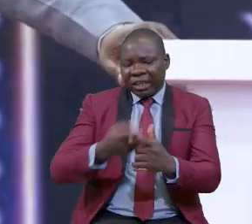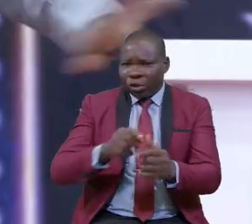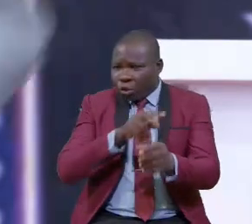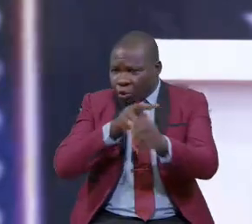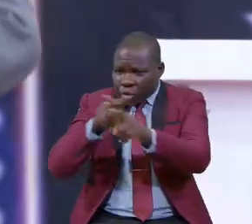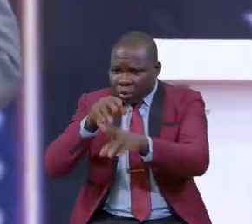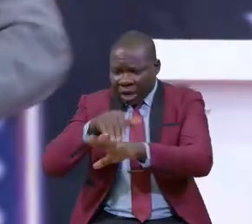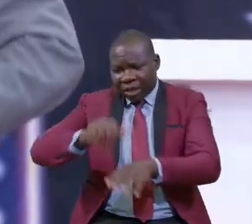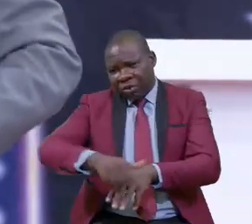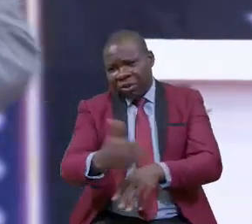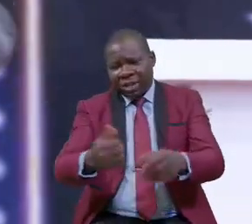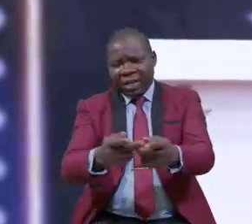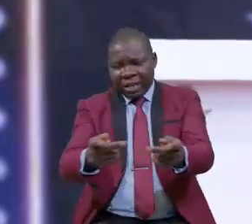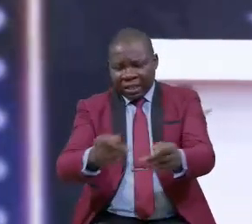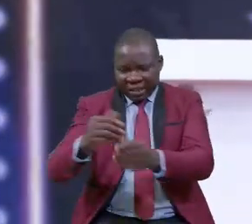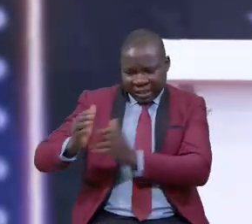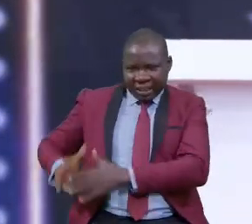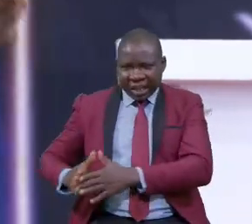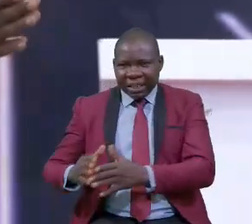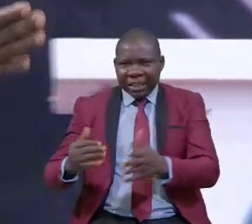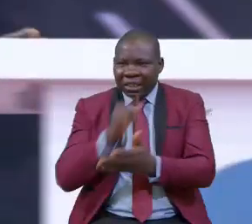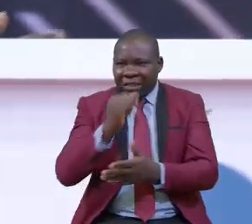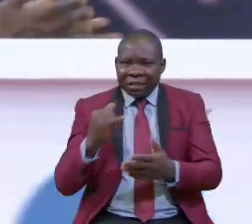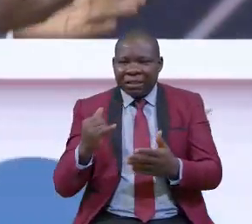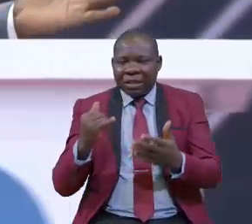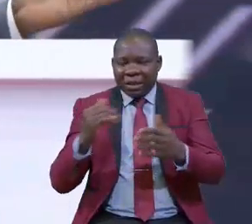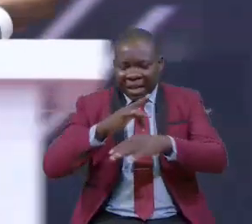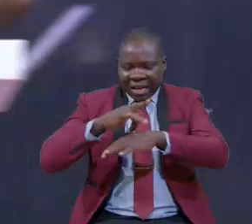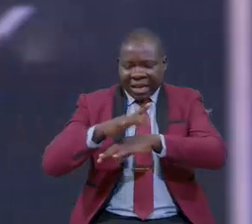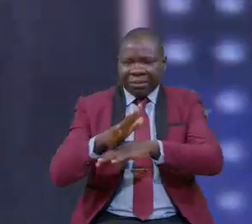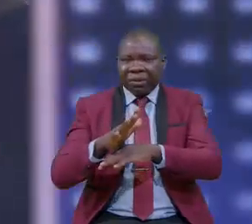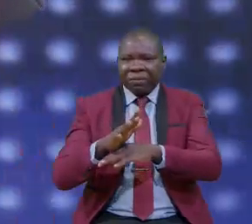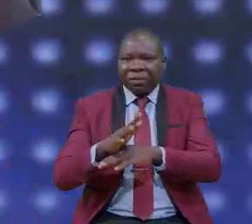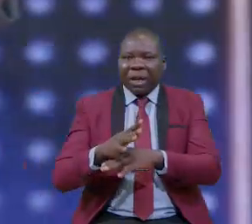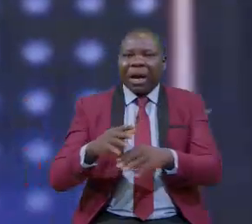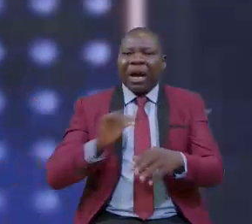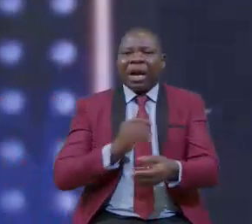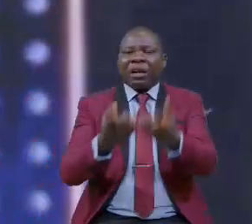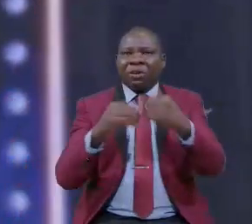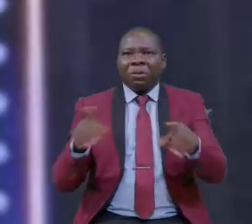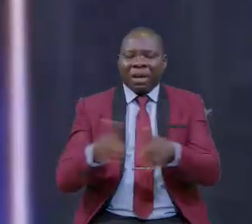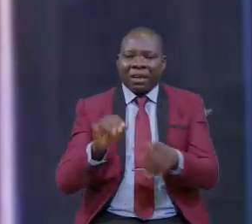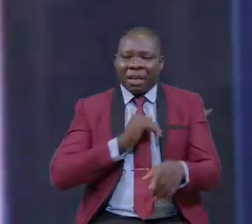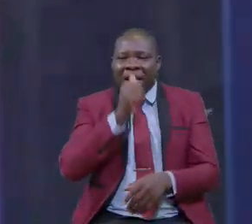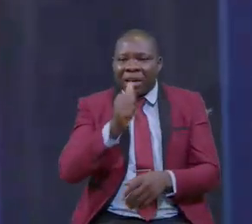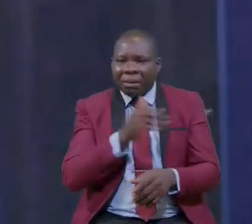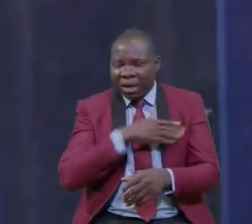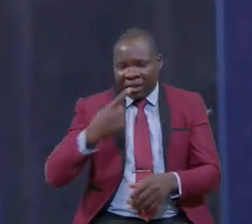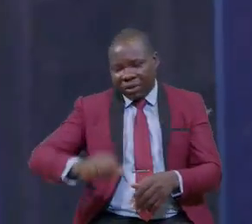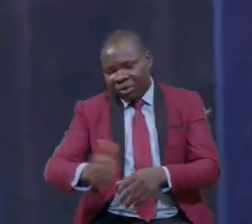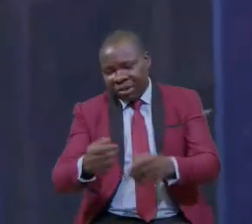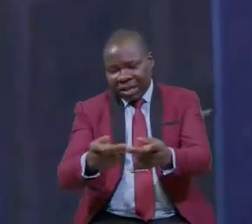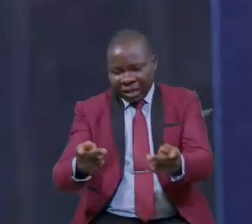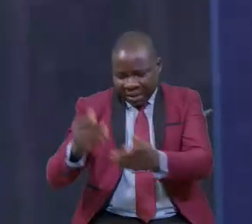black. All you rejoice, I come as I am, I come as I am. And the other side of your currency is